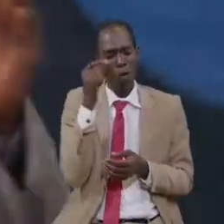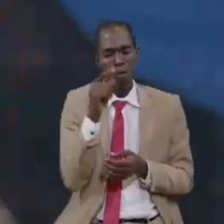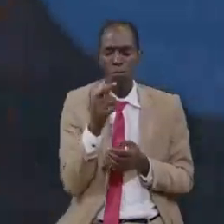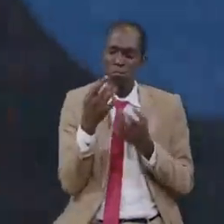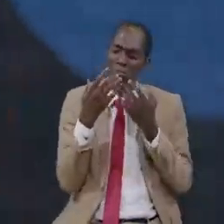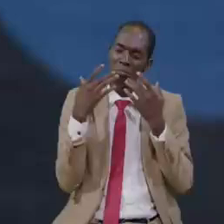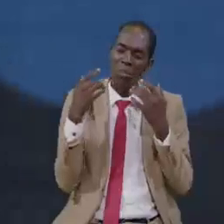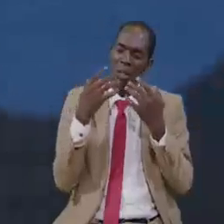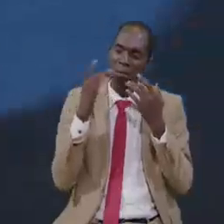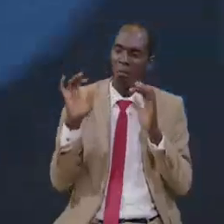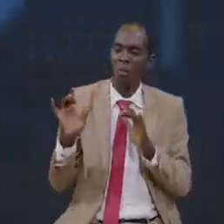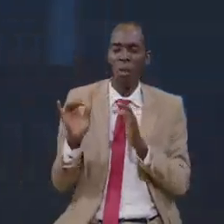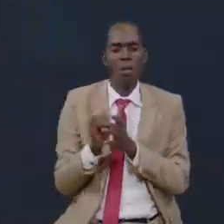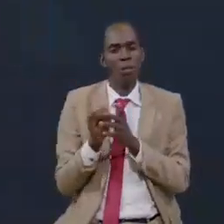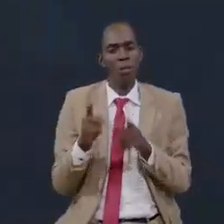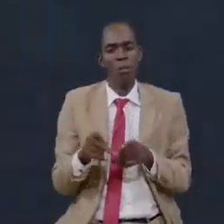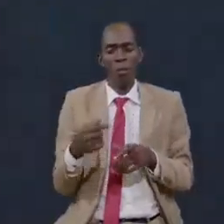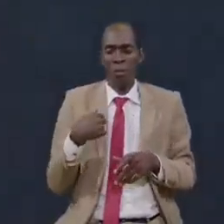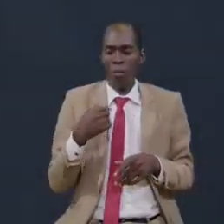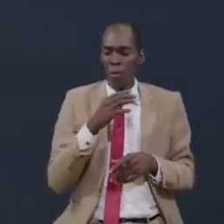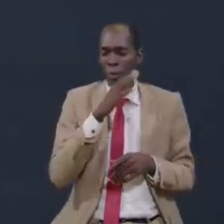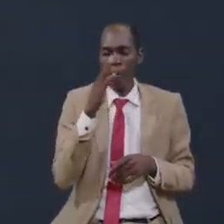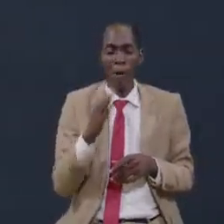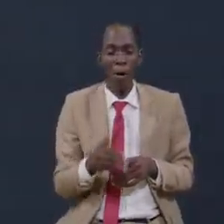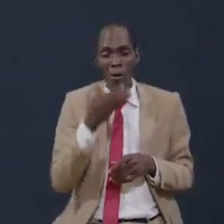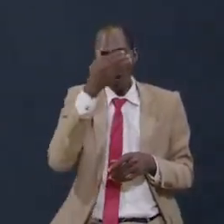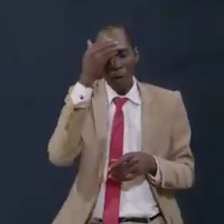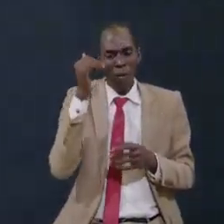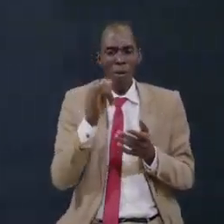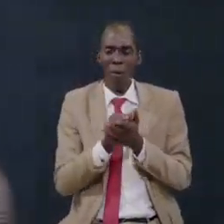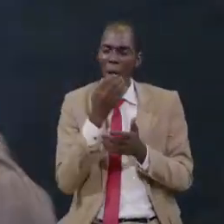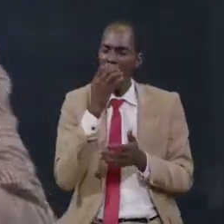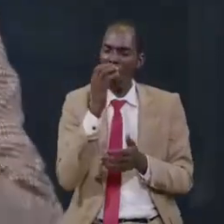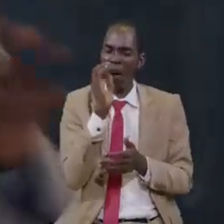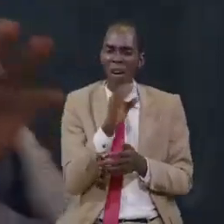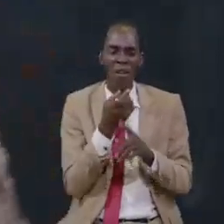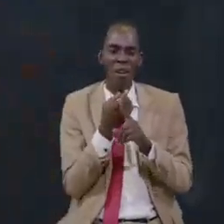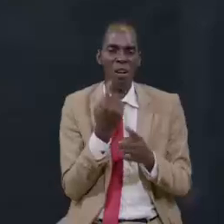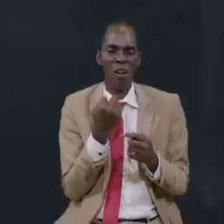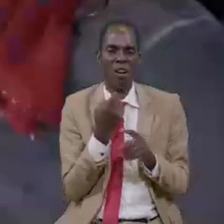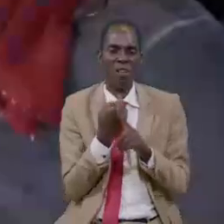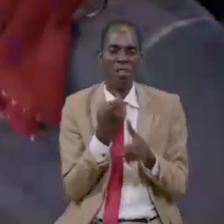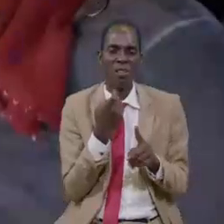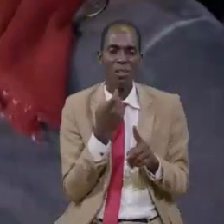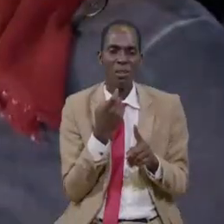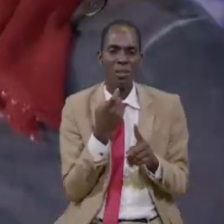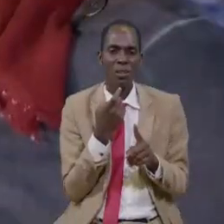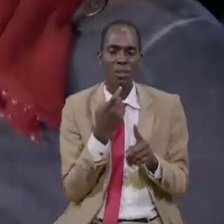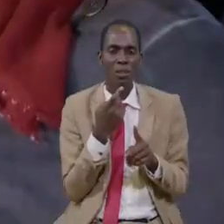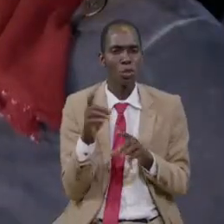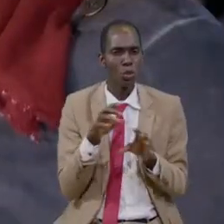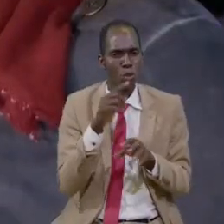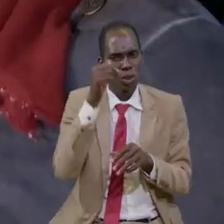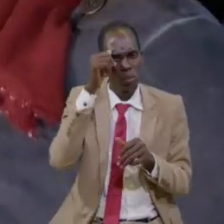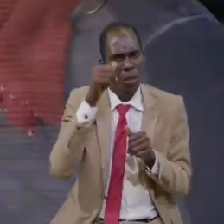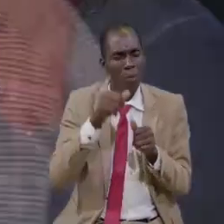I never forgot that. That curses come from men. Do you remember? Do you remember a Goliath?